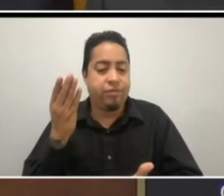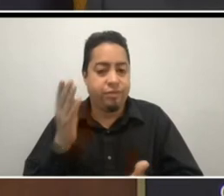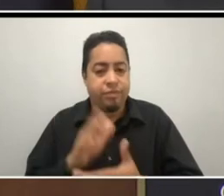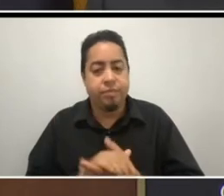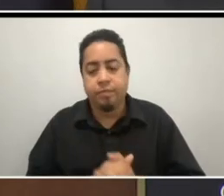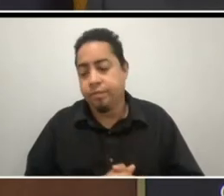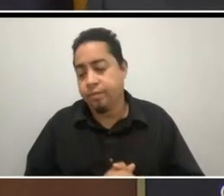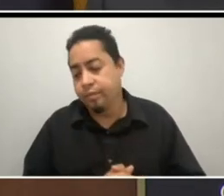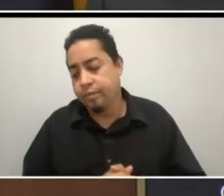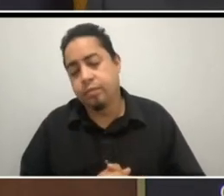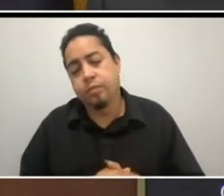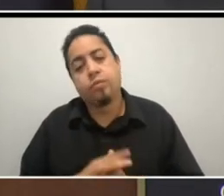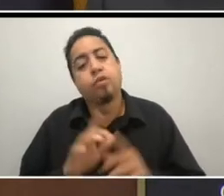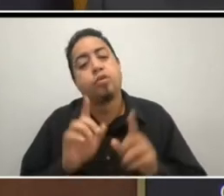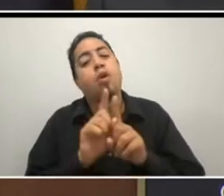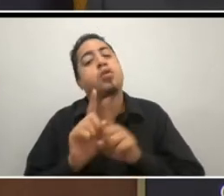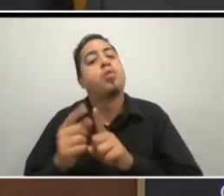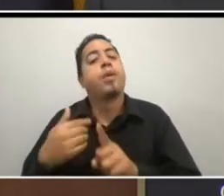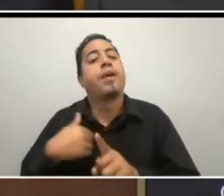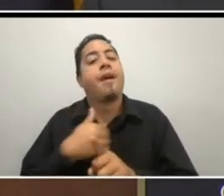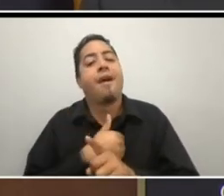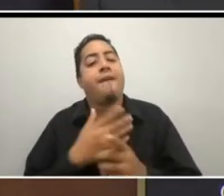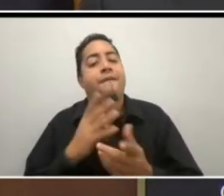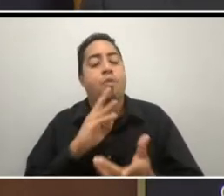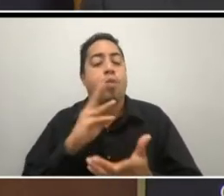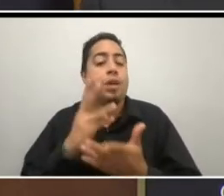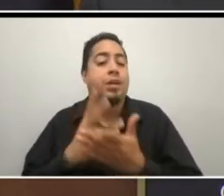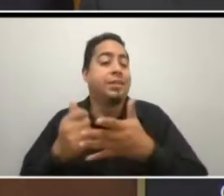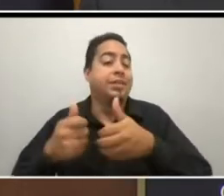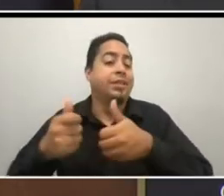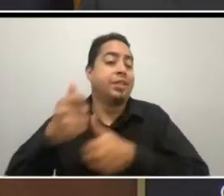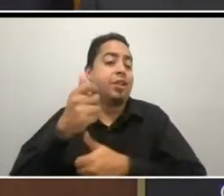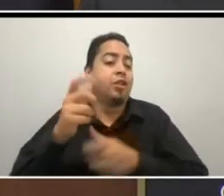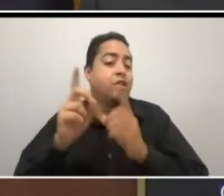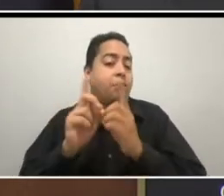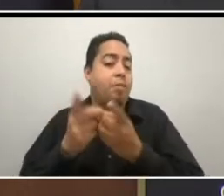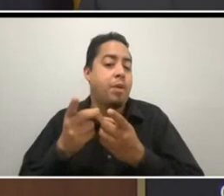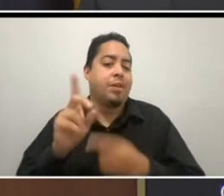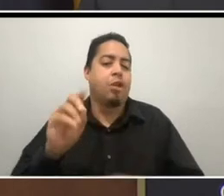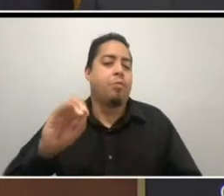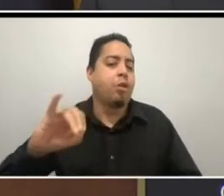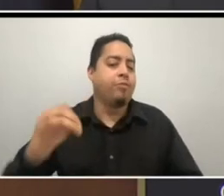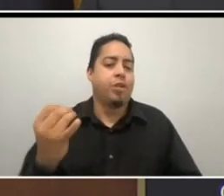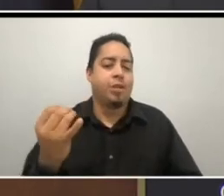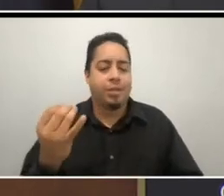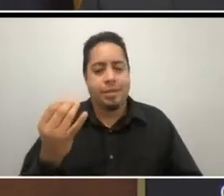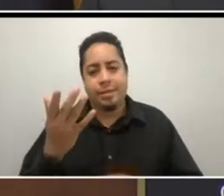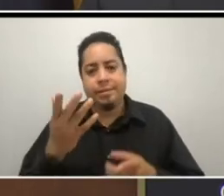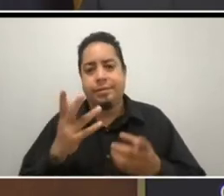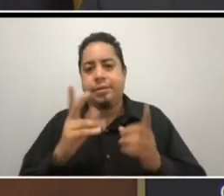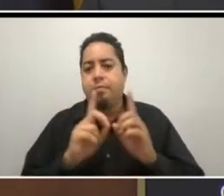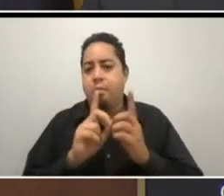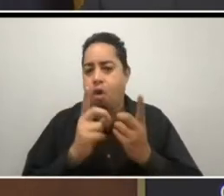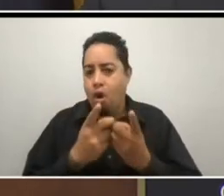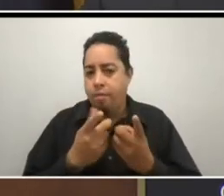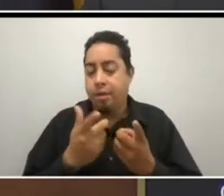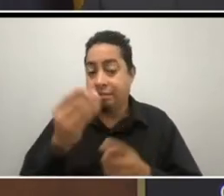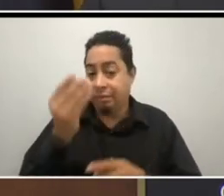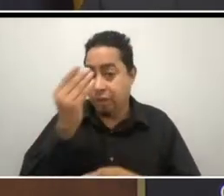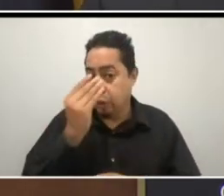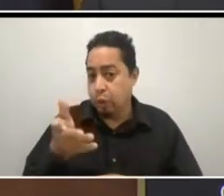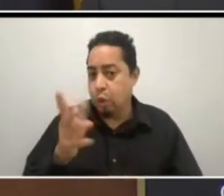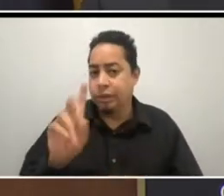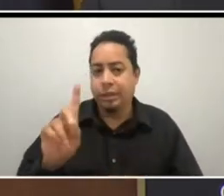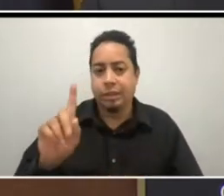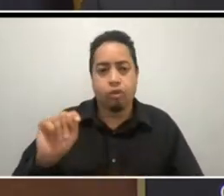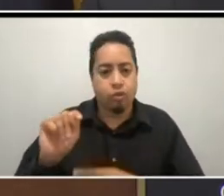We also have testimony from senior Department of Justice officials establishing that they specifically told President Trump that these allegations had